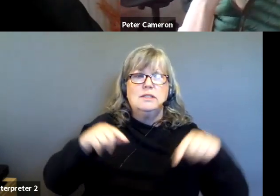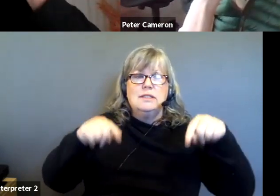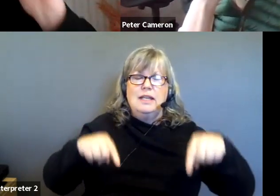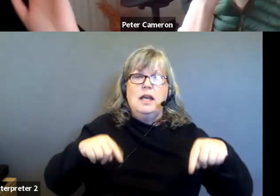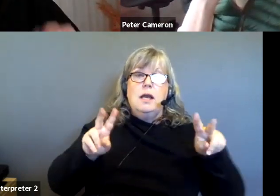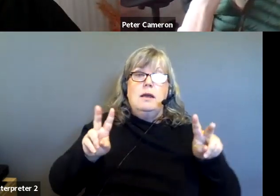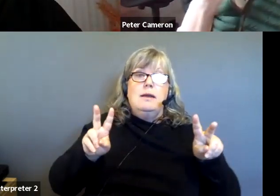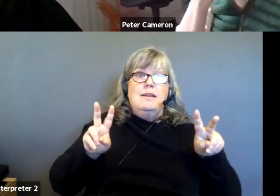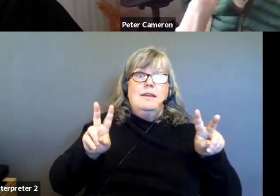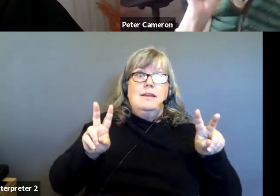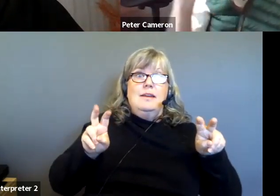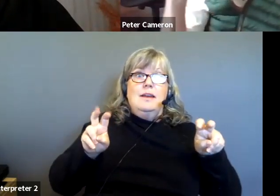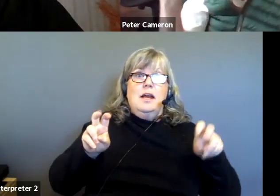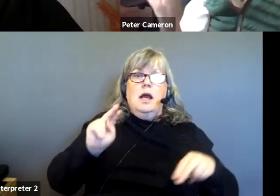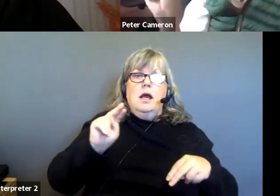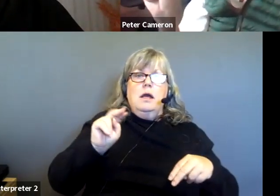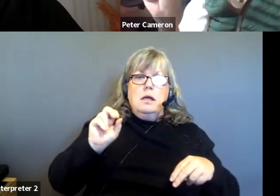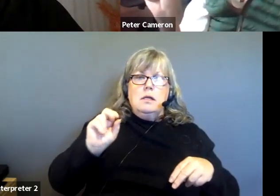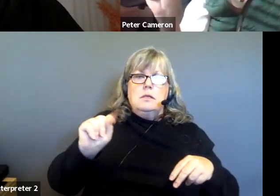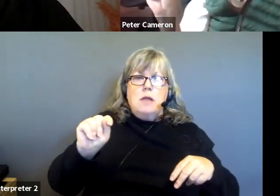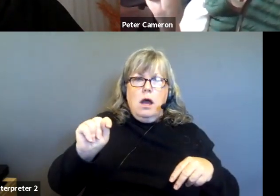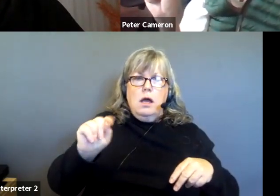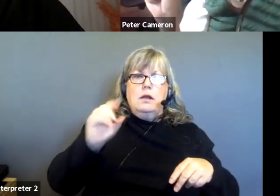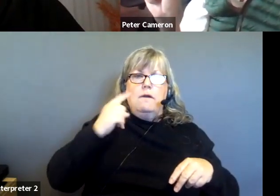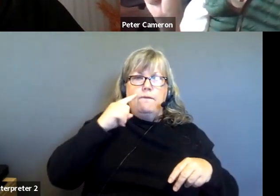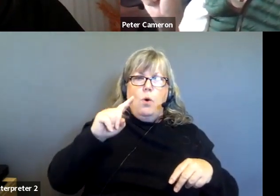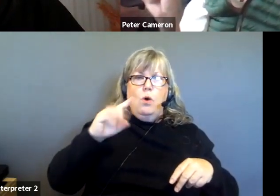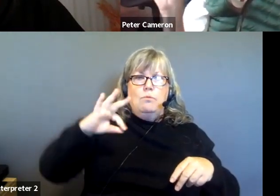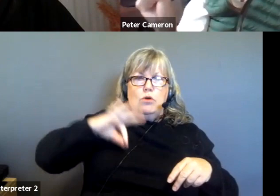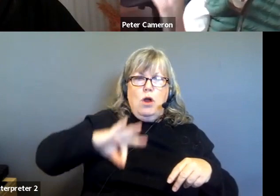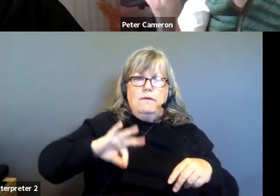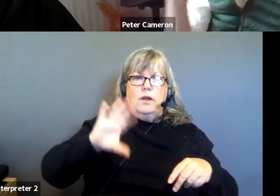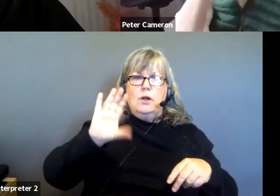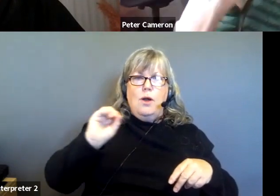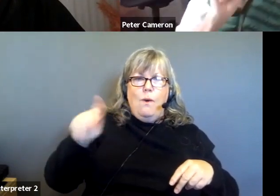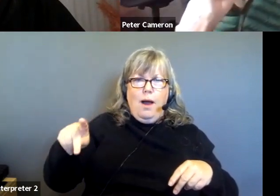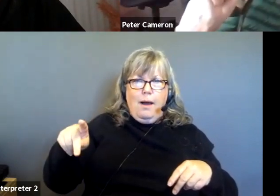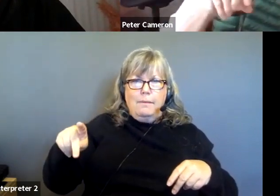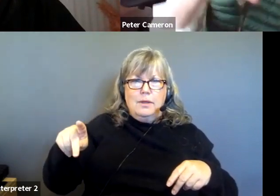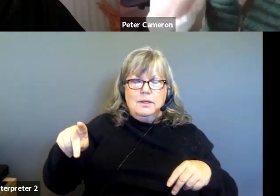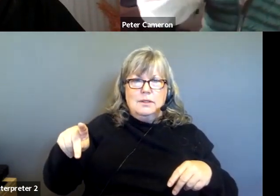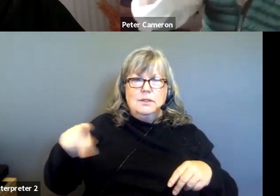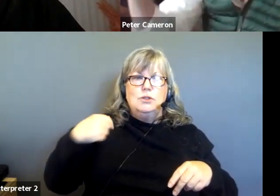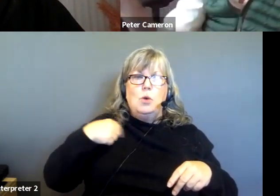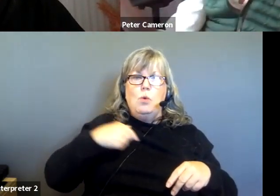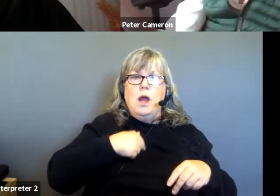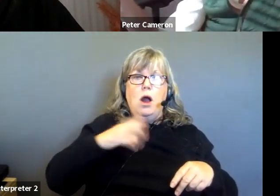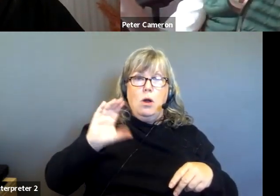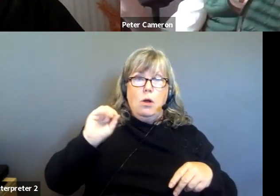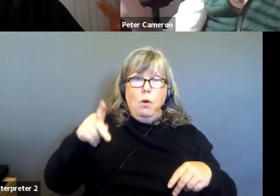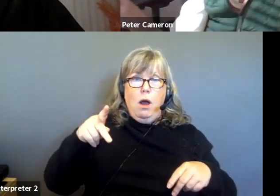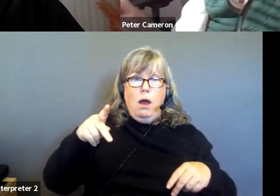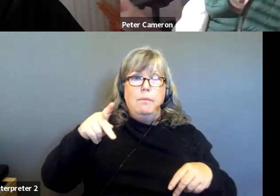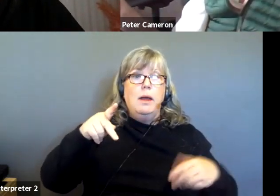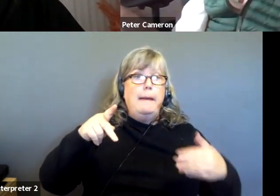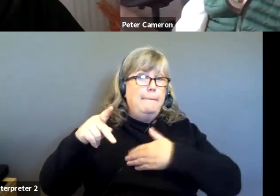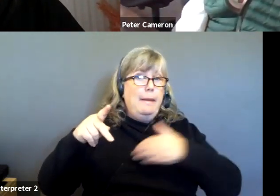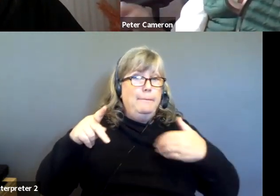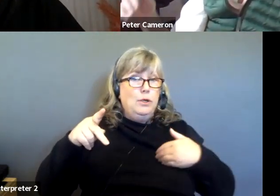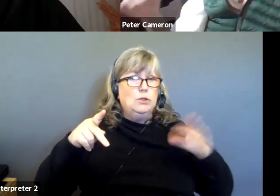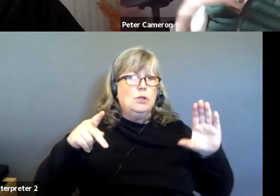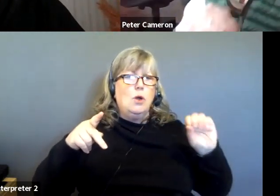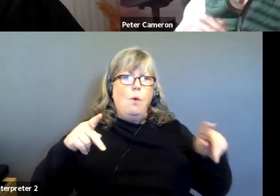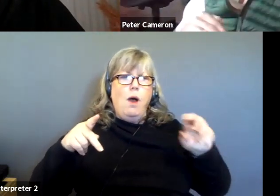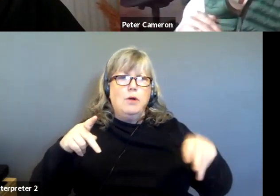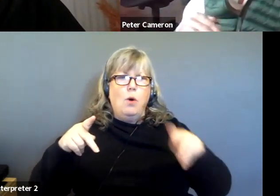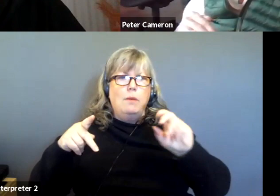quotes, not-for-profit cooperative. And we're a co-op of co-ops. So our members are all the large ones that I